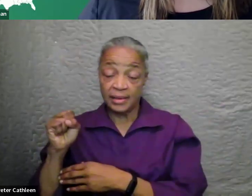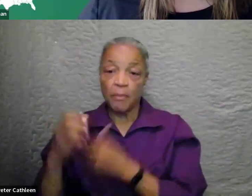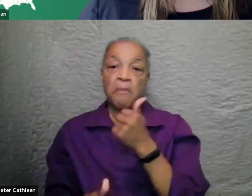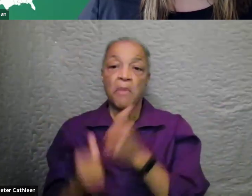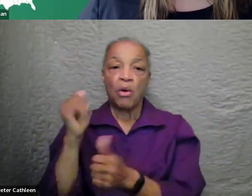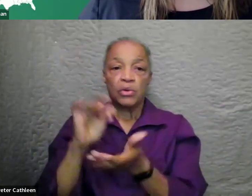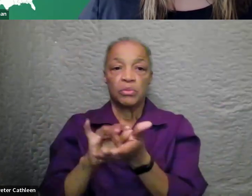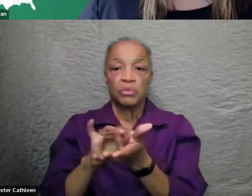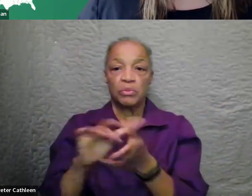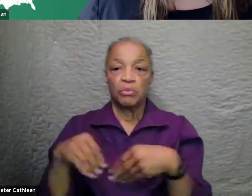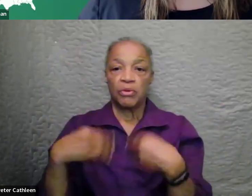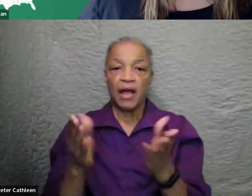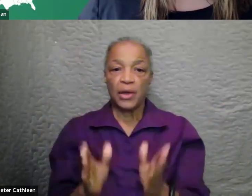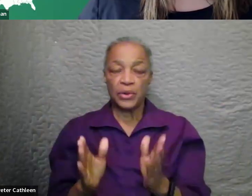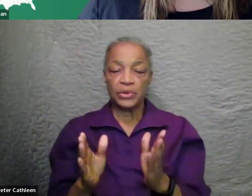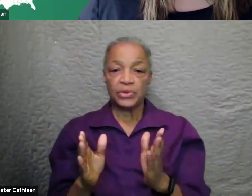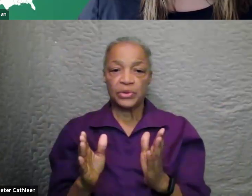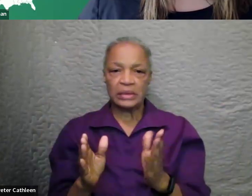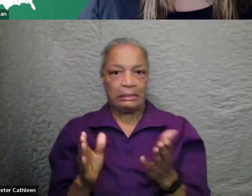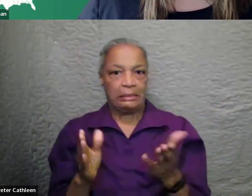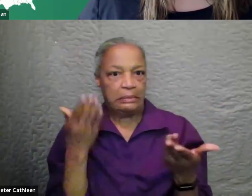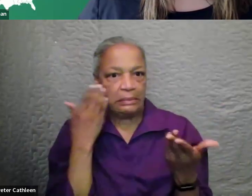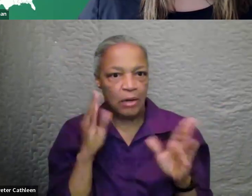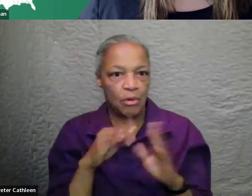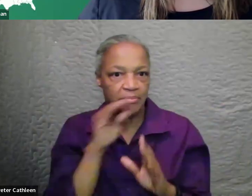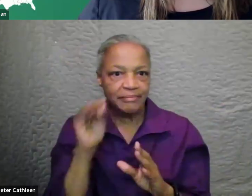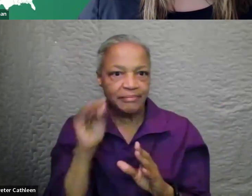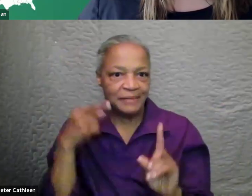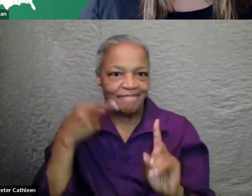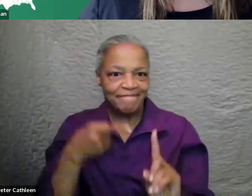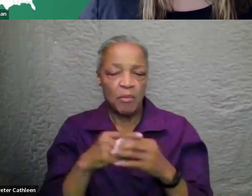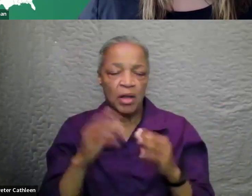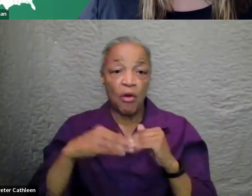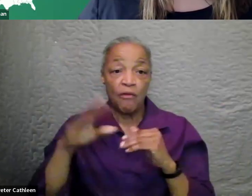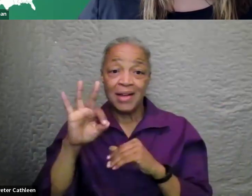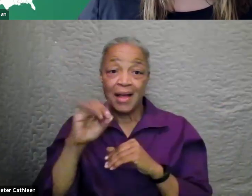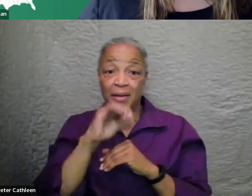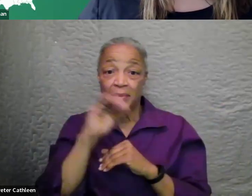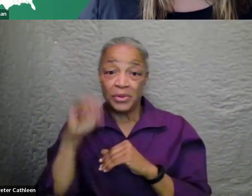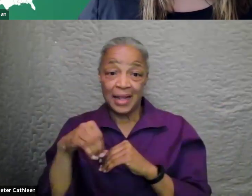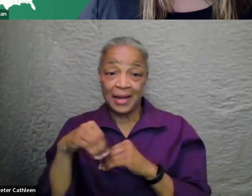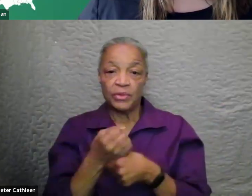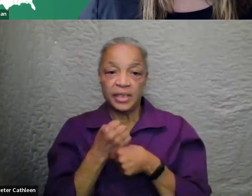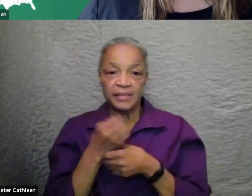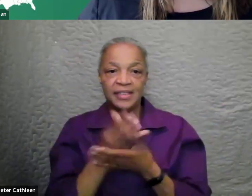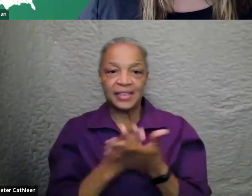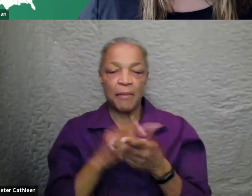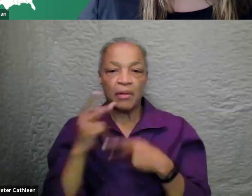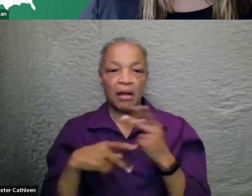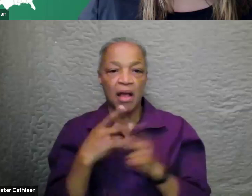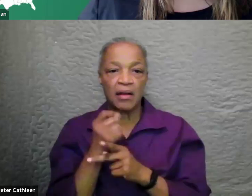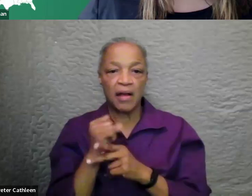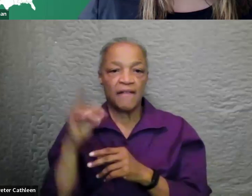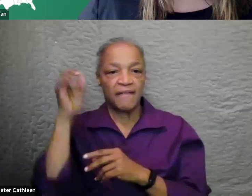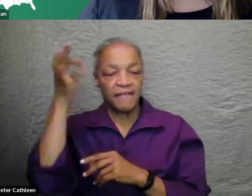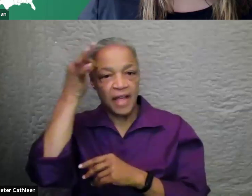most medical providers, I don't know a percentage, but probably over 90% receive some sort of